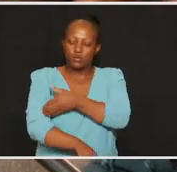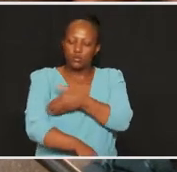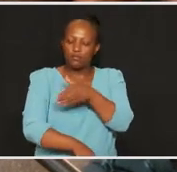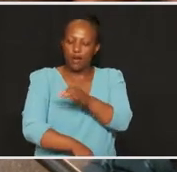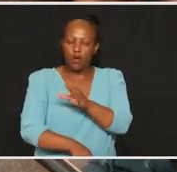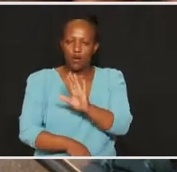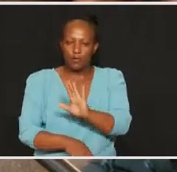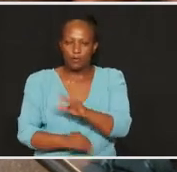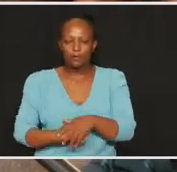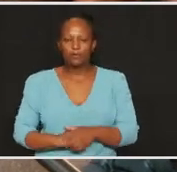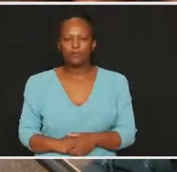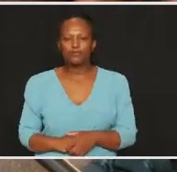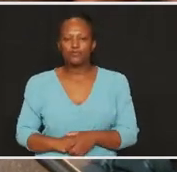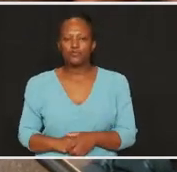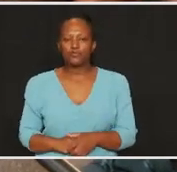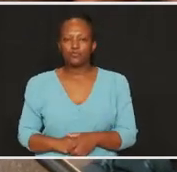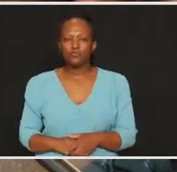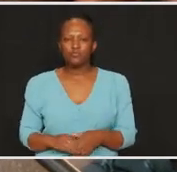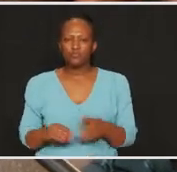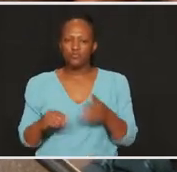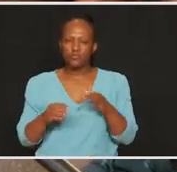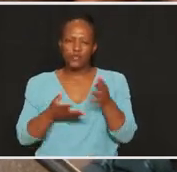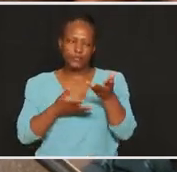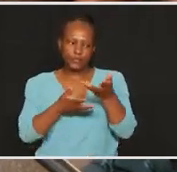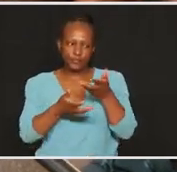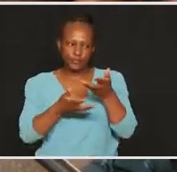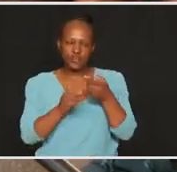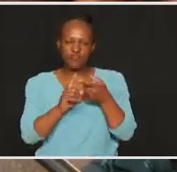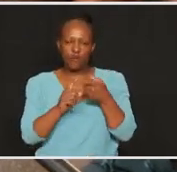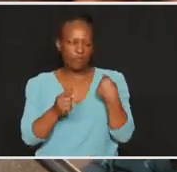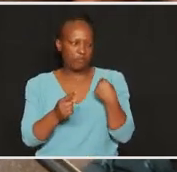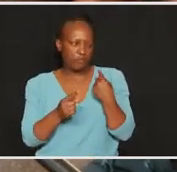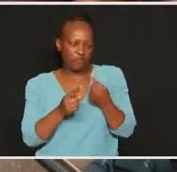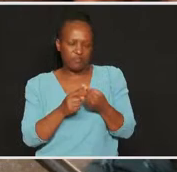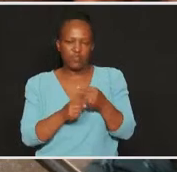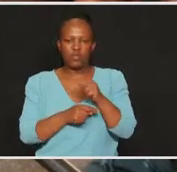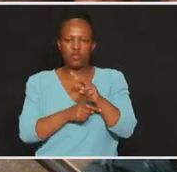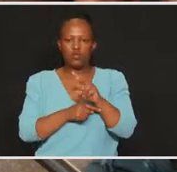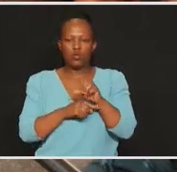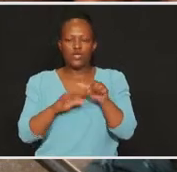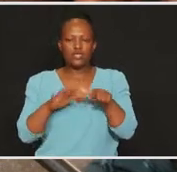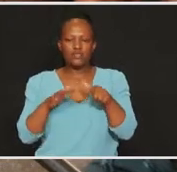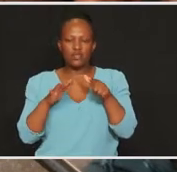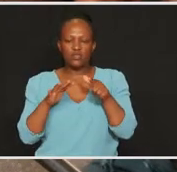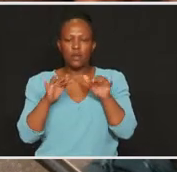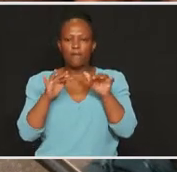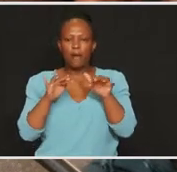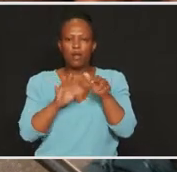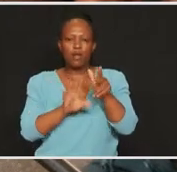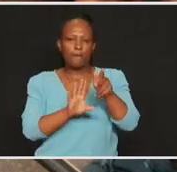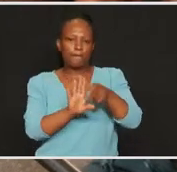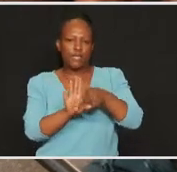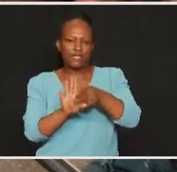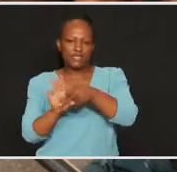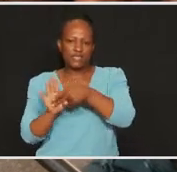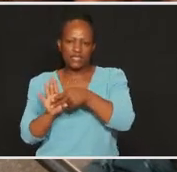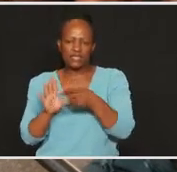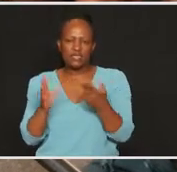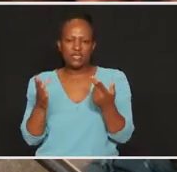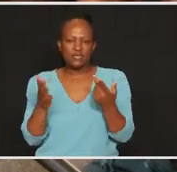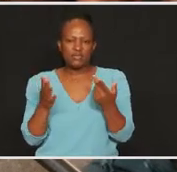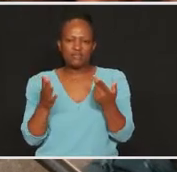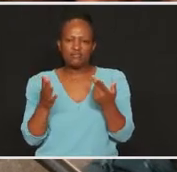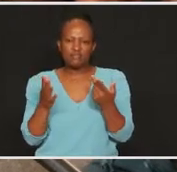having actively interacted since 2017 I can say that public consultation throughout the dealer process has been